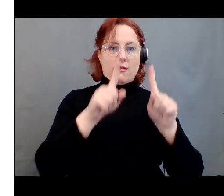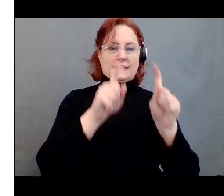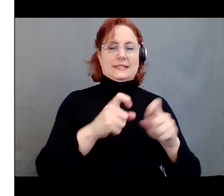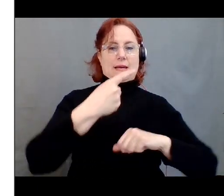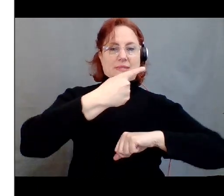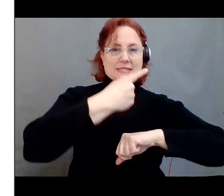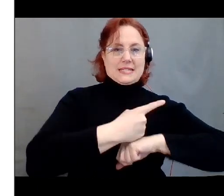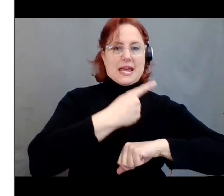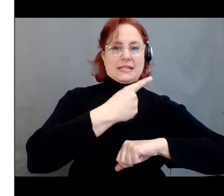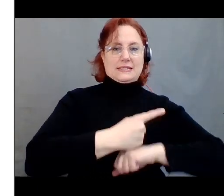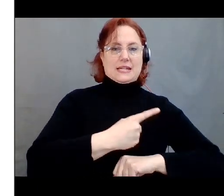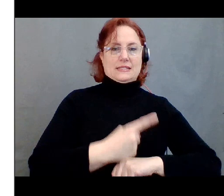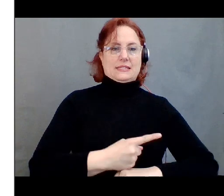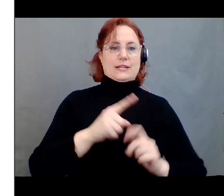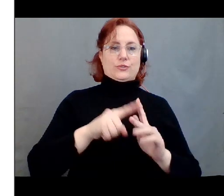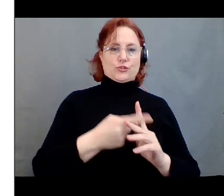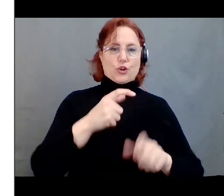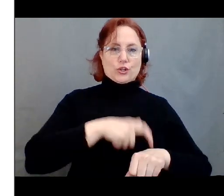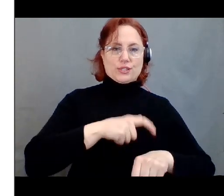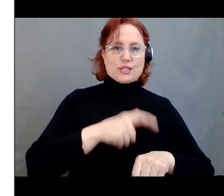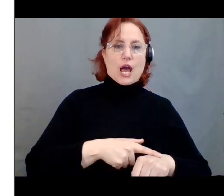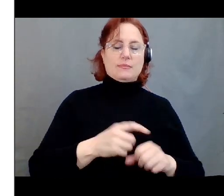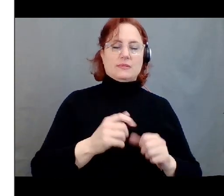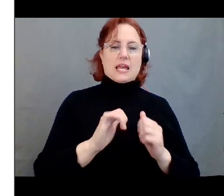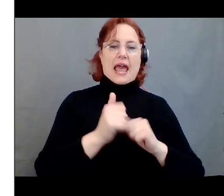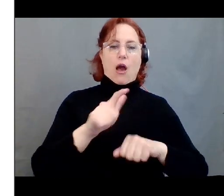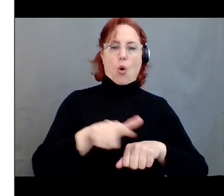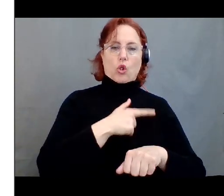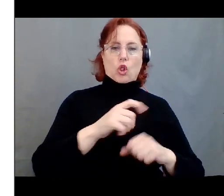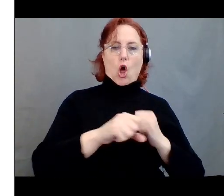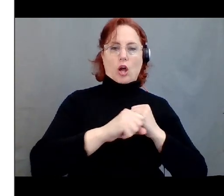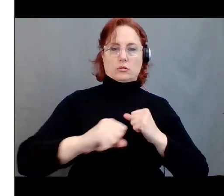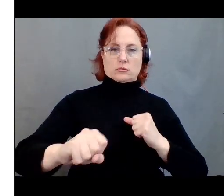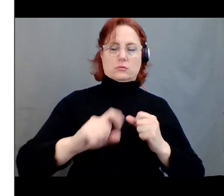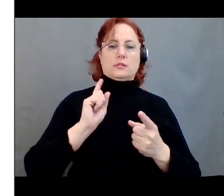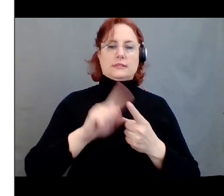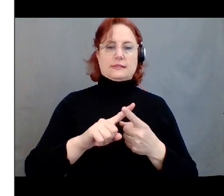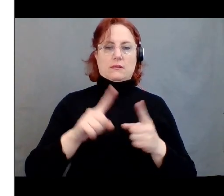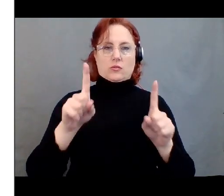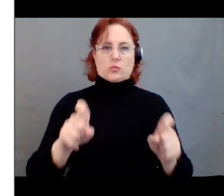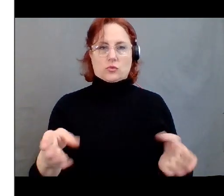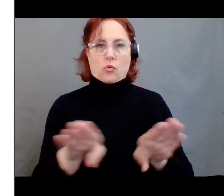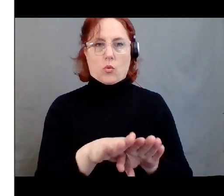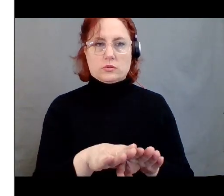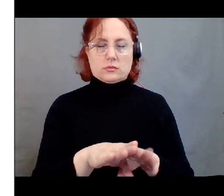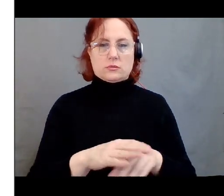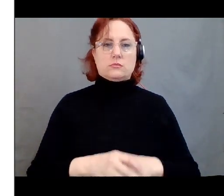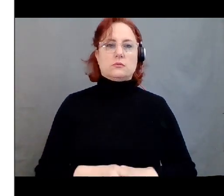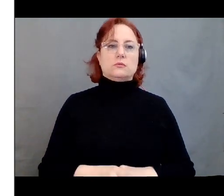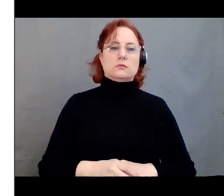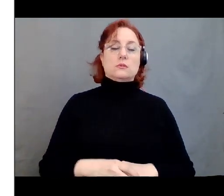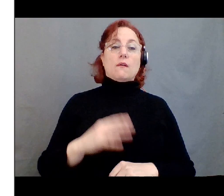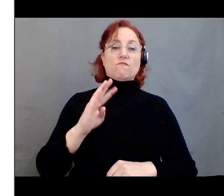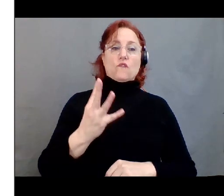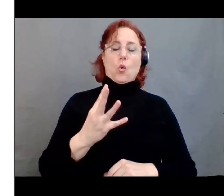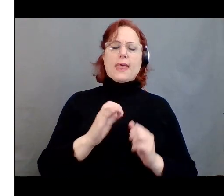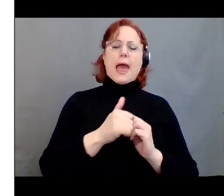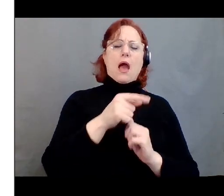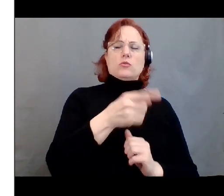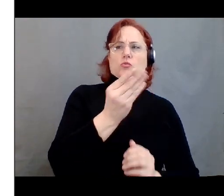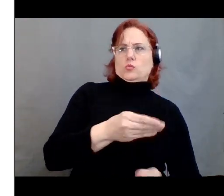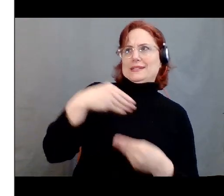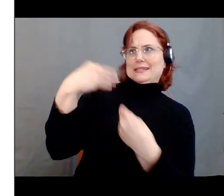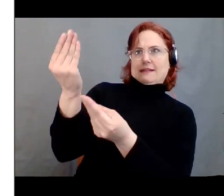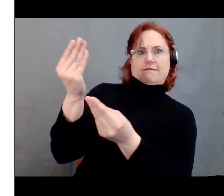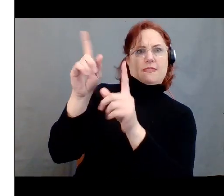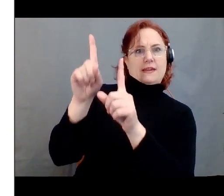start times, and the amount of time the class is allotted for exams and quizzes. 4. How the exam or quiz will be